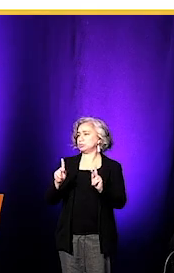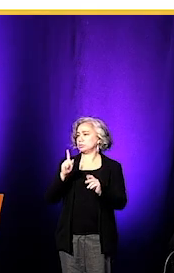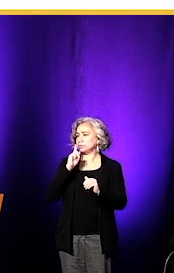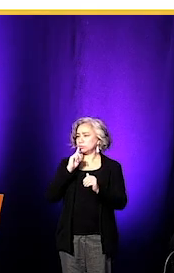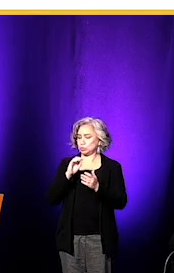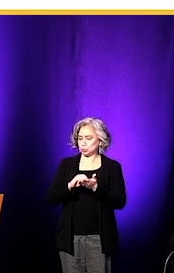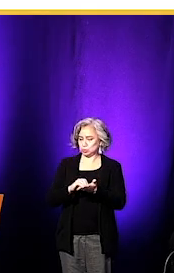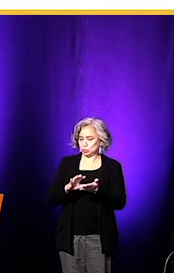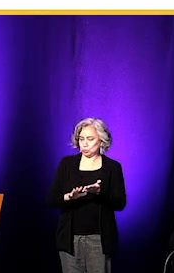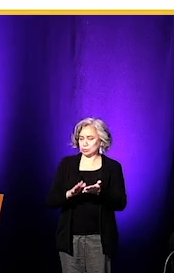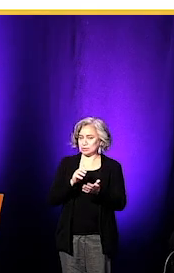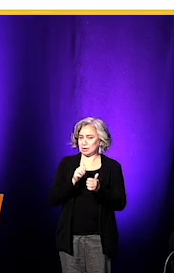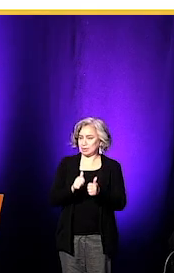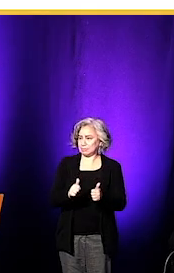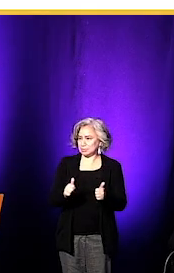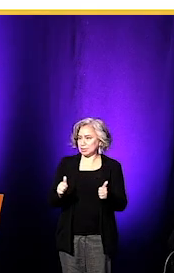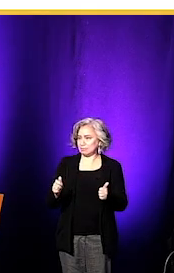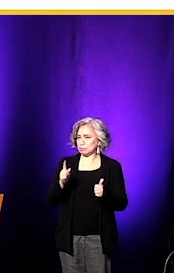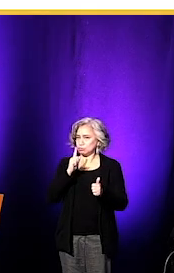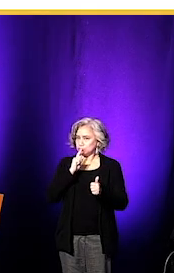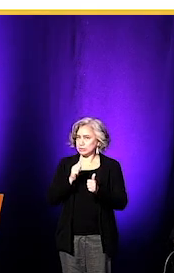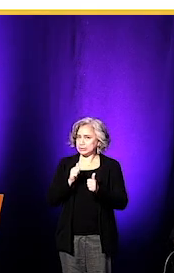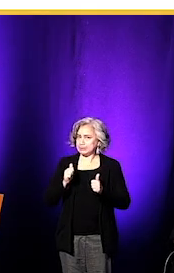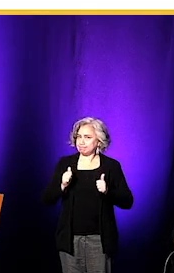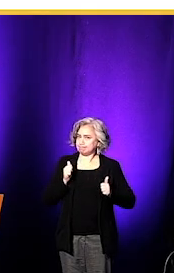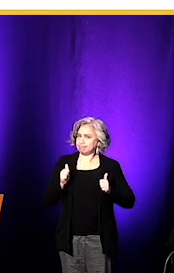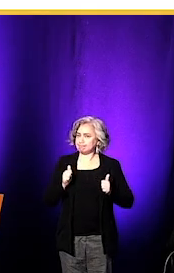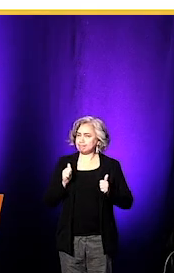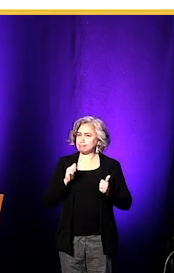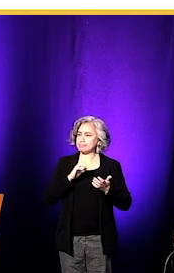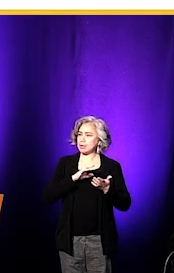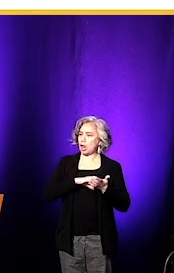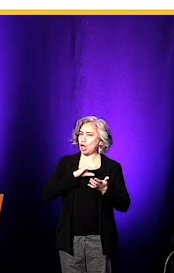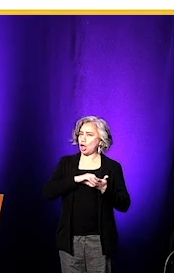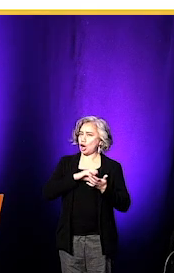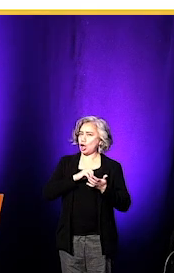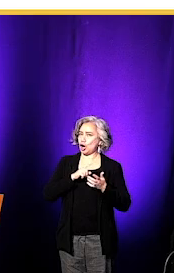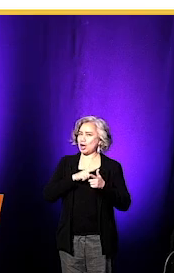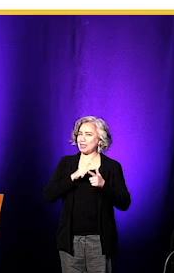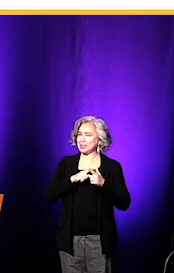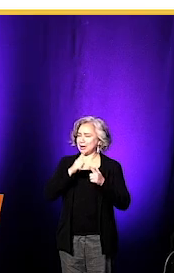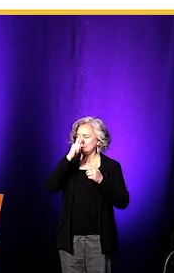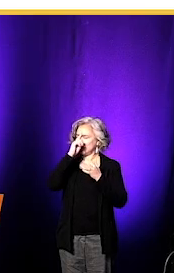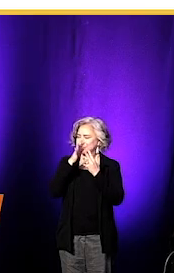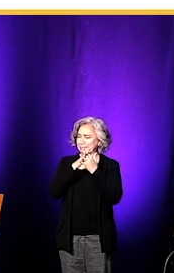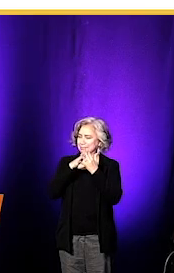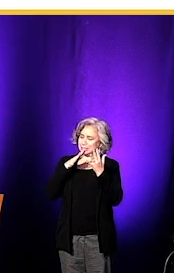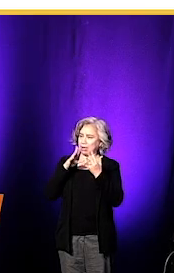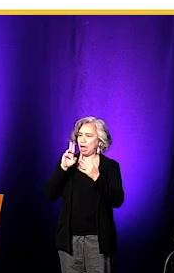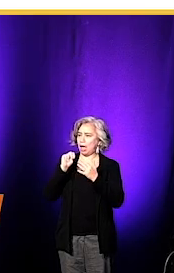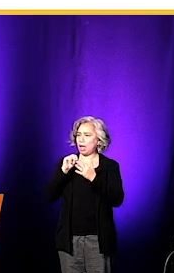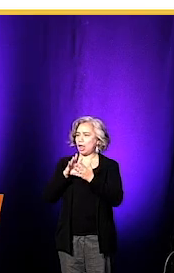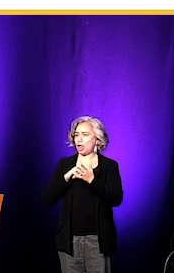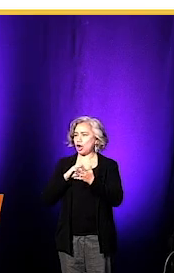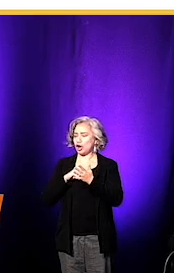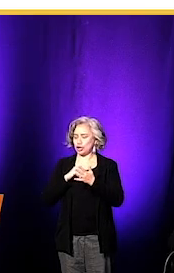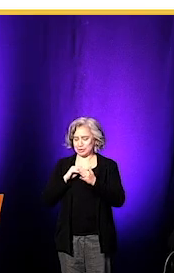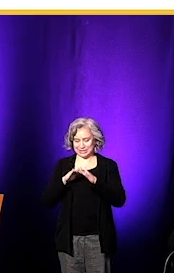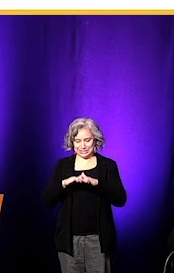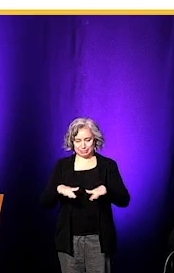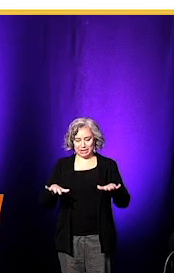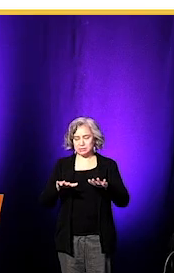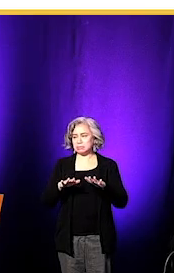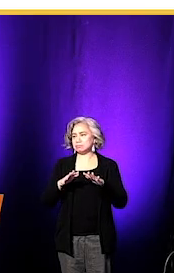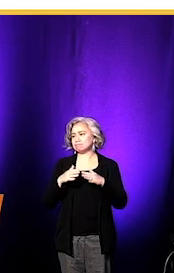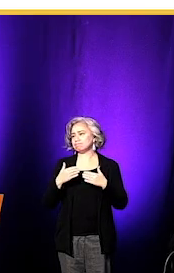students to really to learn and unlearn as you're moving across these spaces is just invaluable. And I think you have